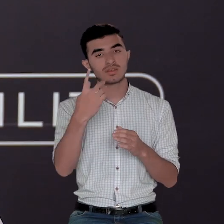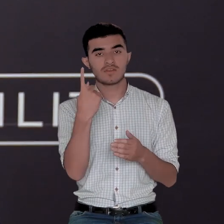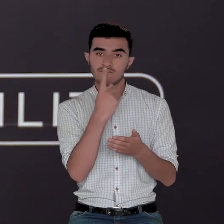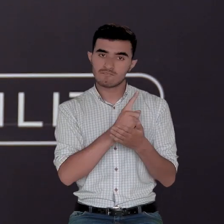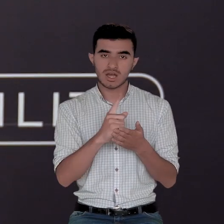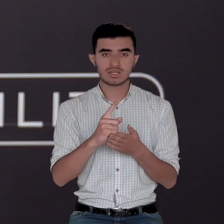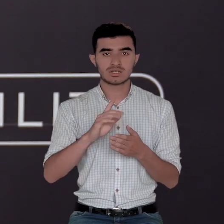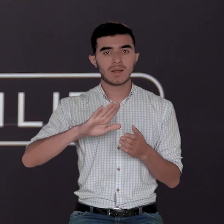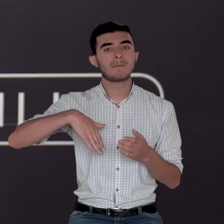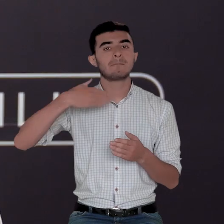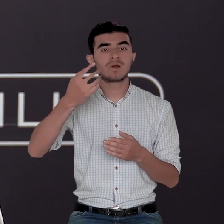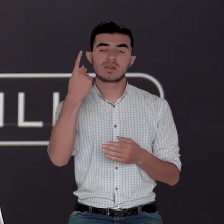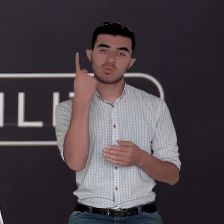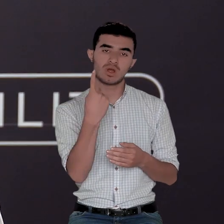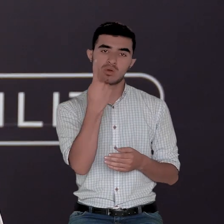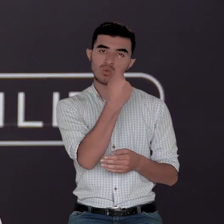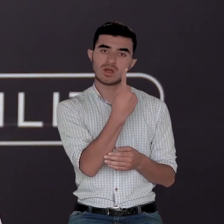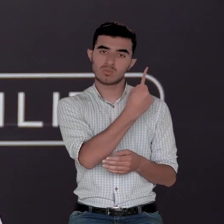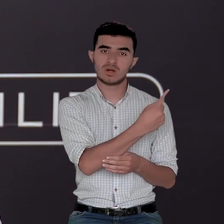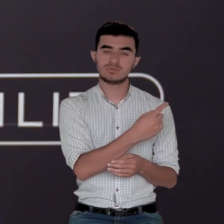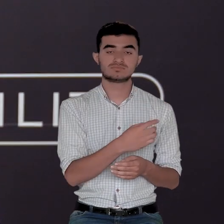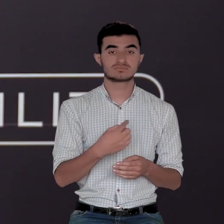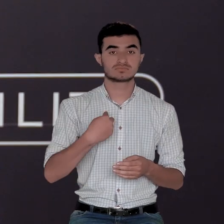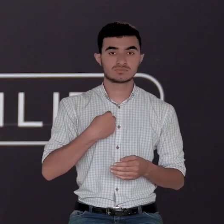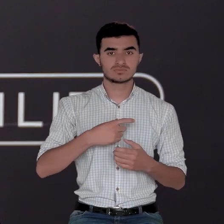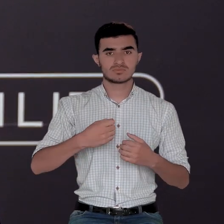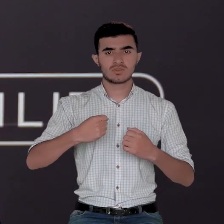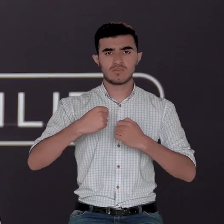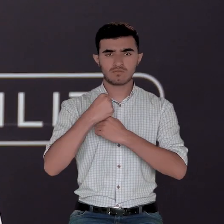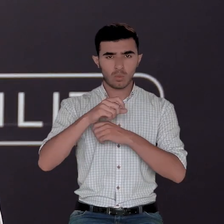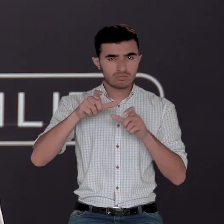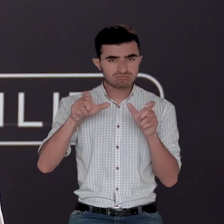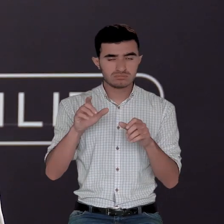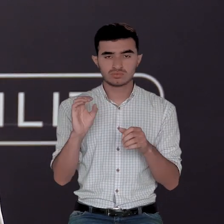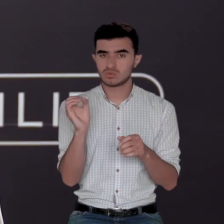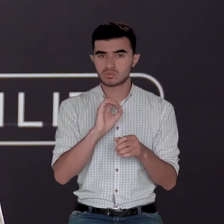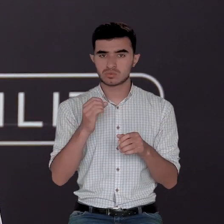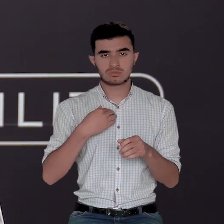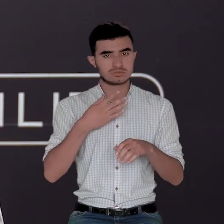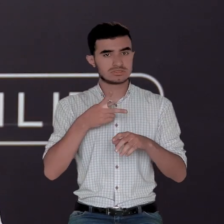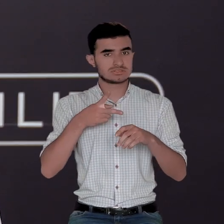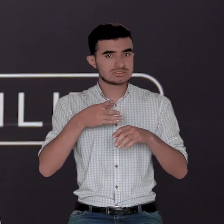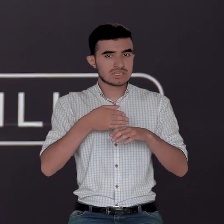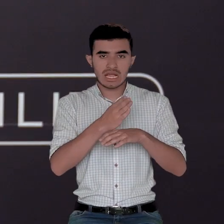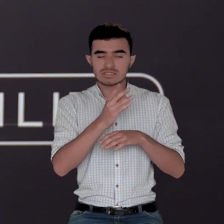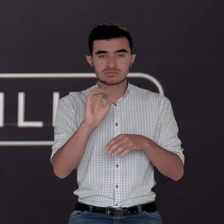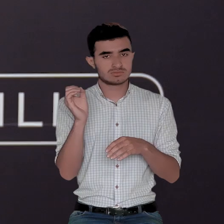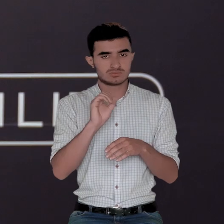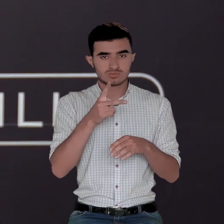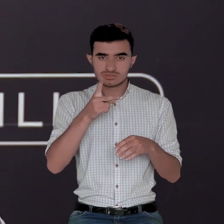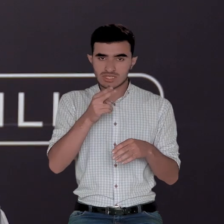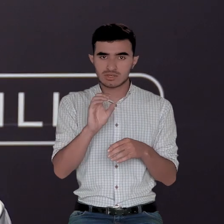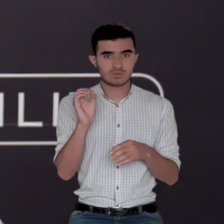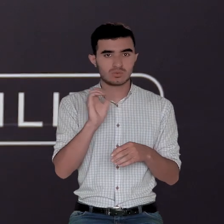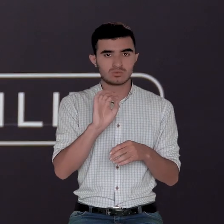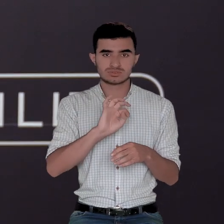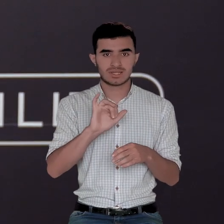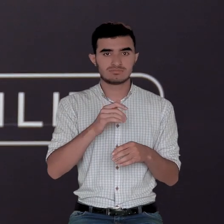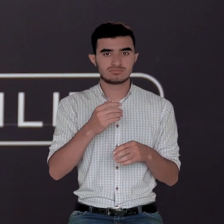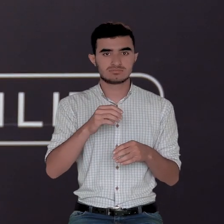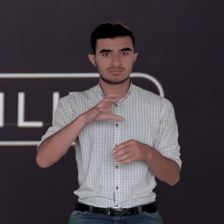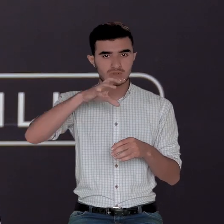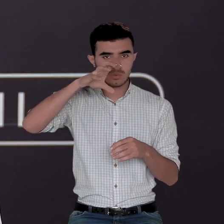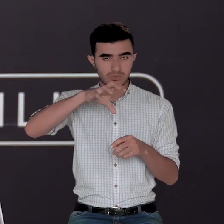use force, we do not use cuts, we do not, it's not like in hijama where, there's a little bit